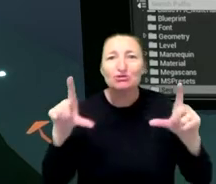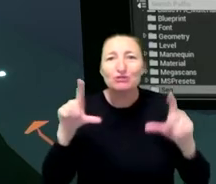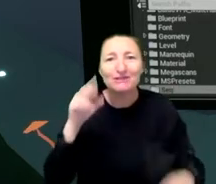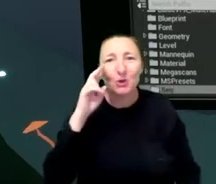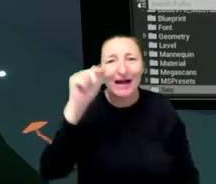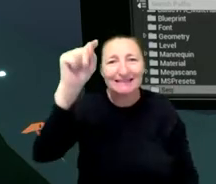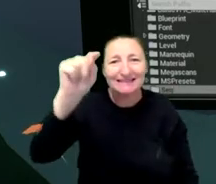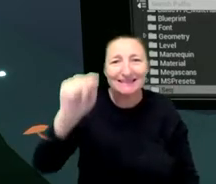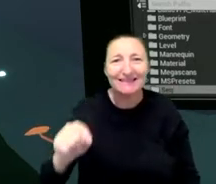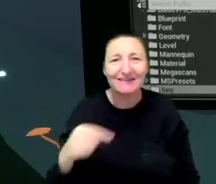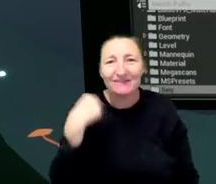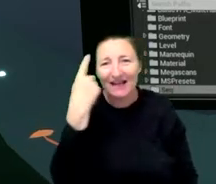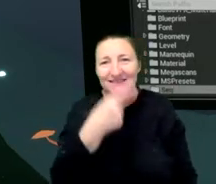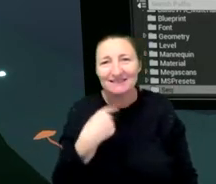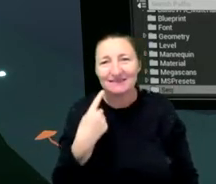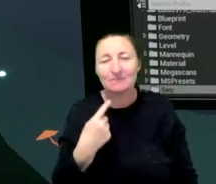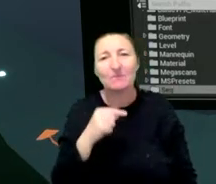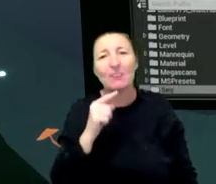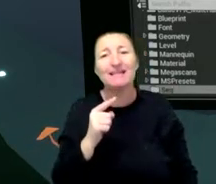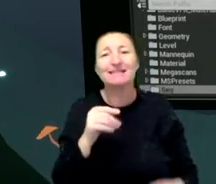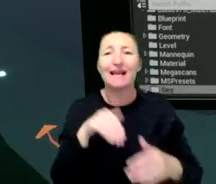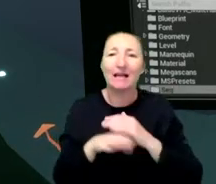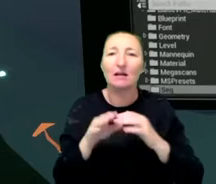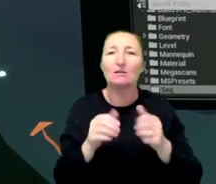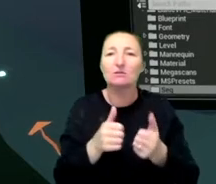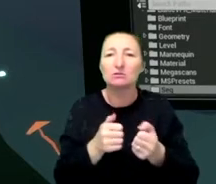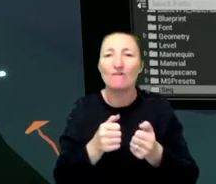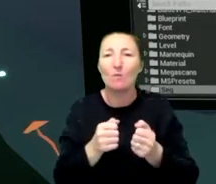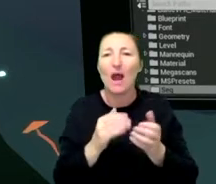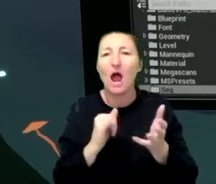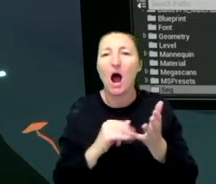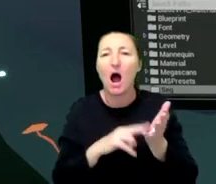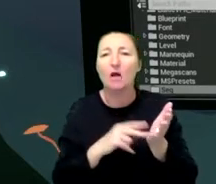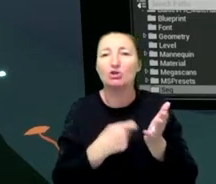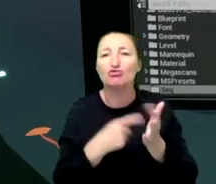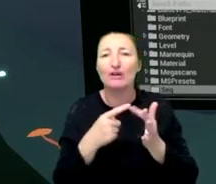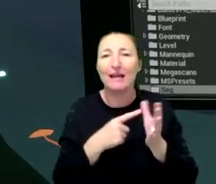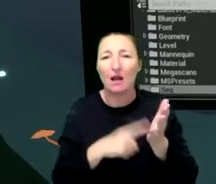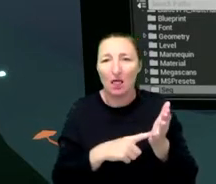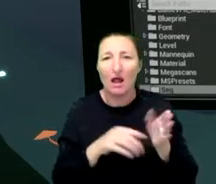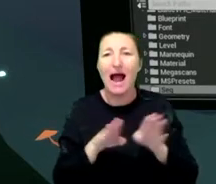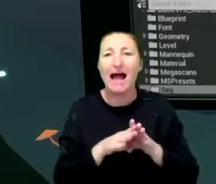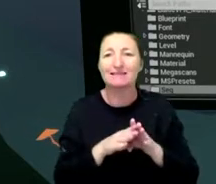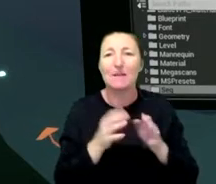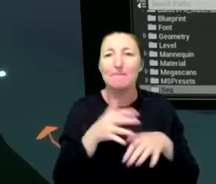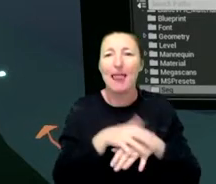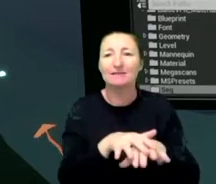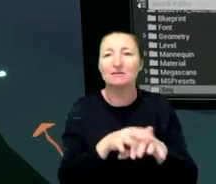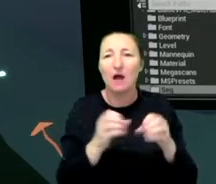in Unreal, right? Yes, yep. This was made in Unreal Engine and Blender. And Blender. Can you talk a little bit about